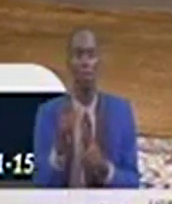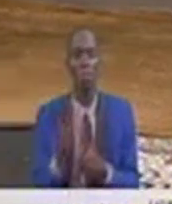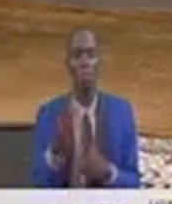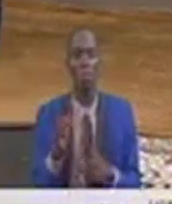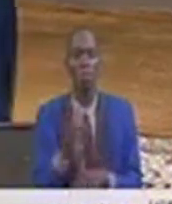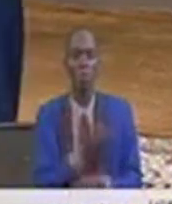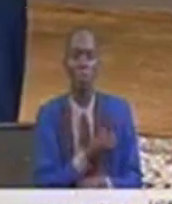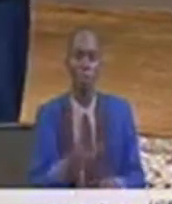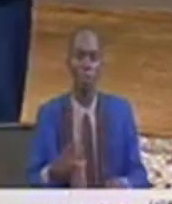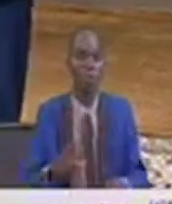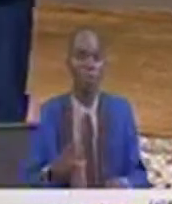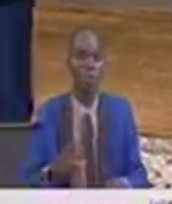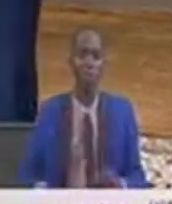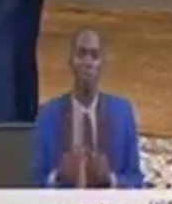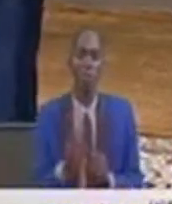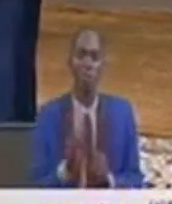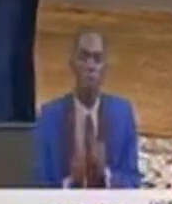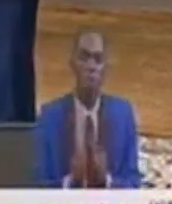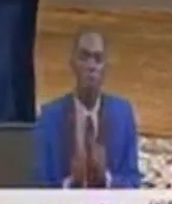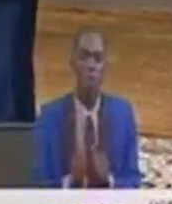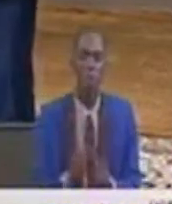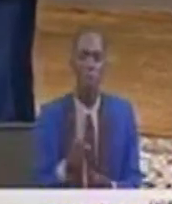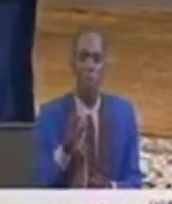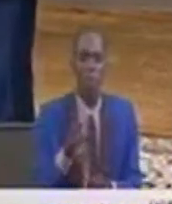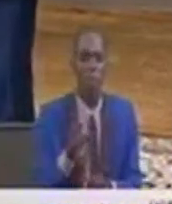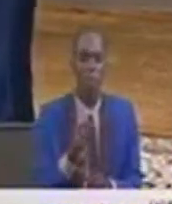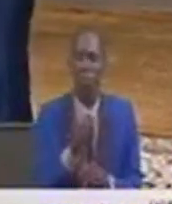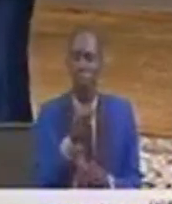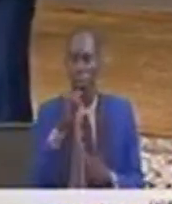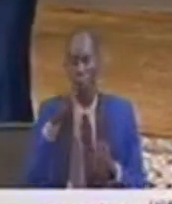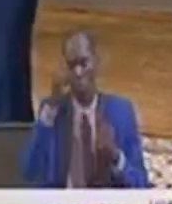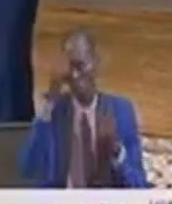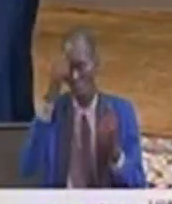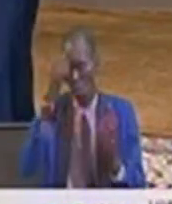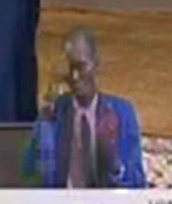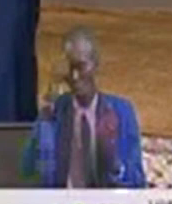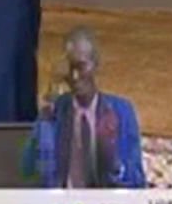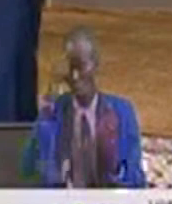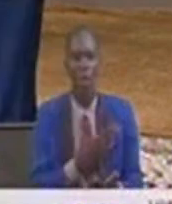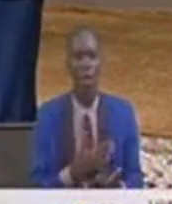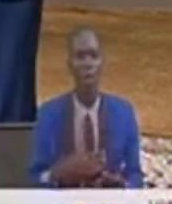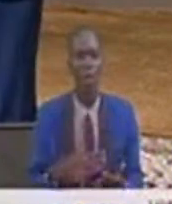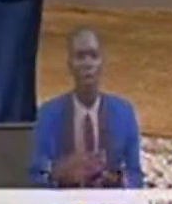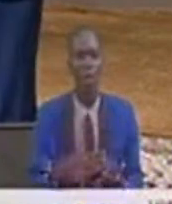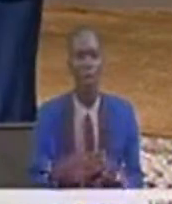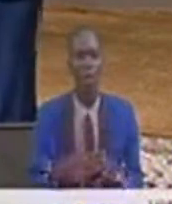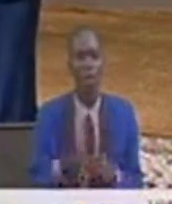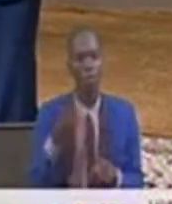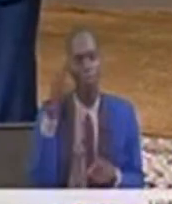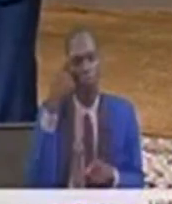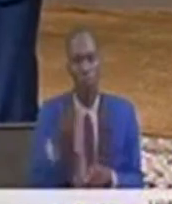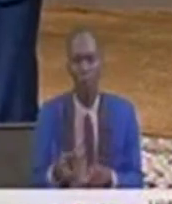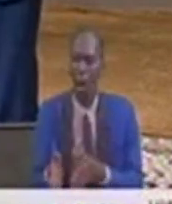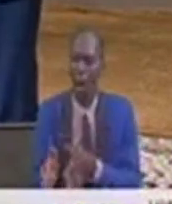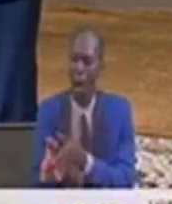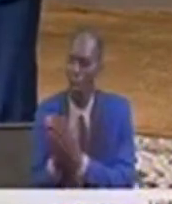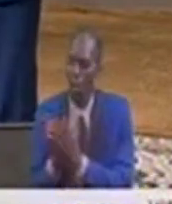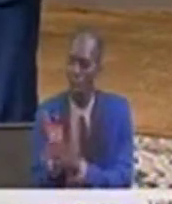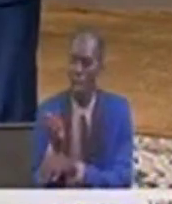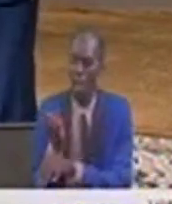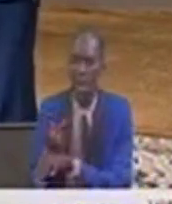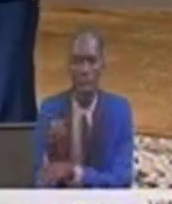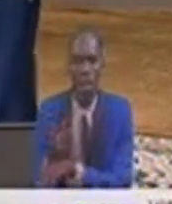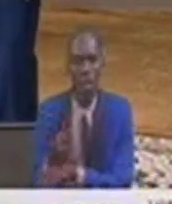word of the Lord, which he kept not, and also for asking counsel